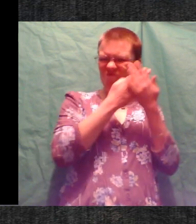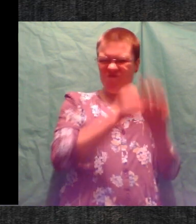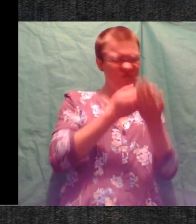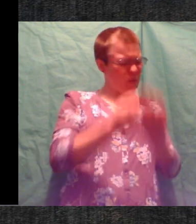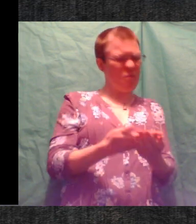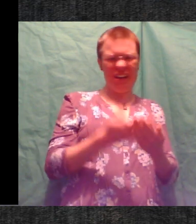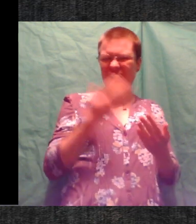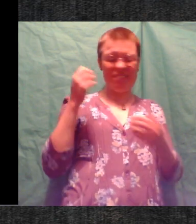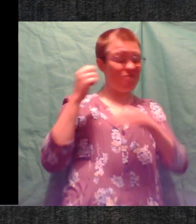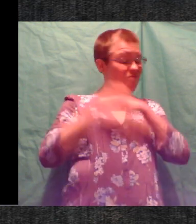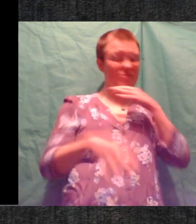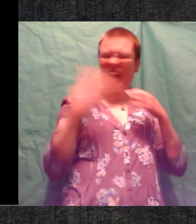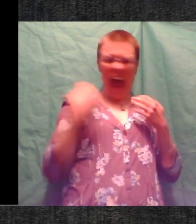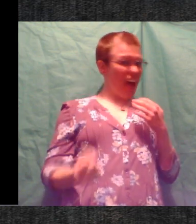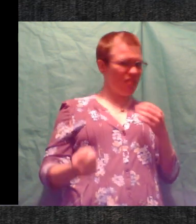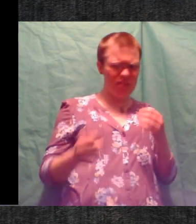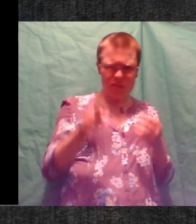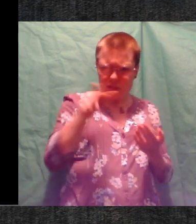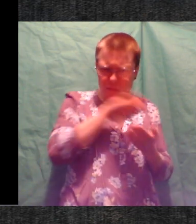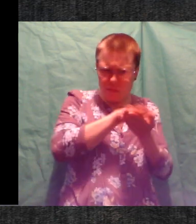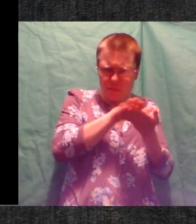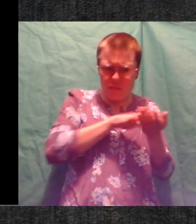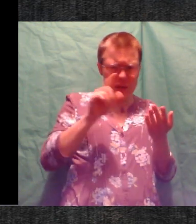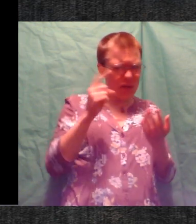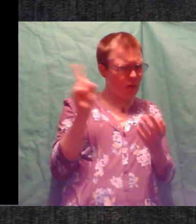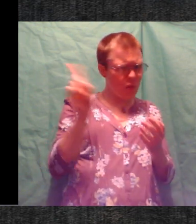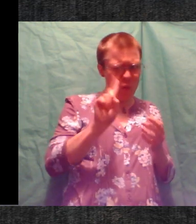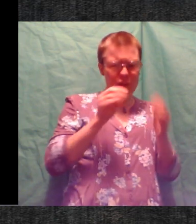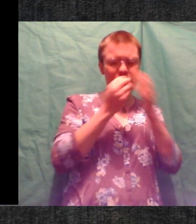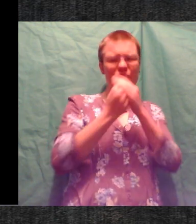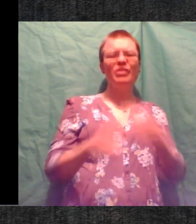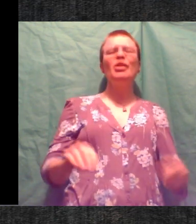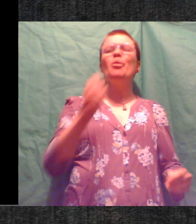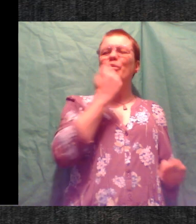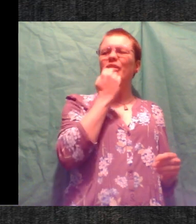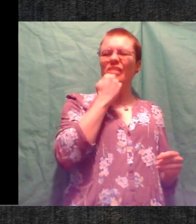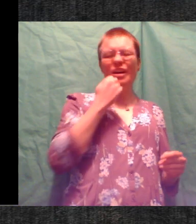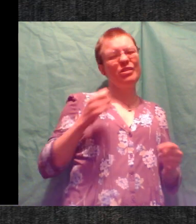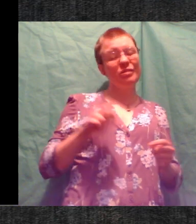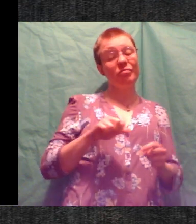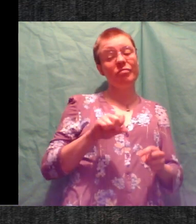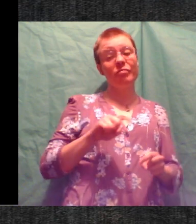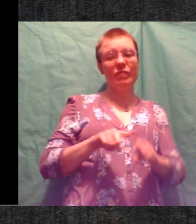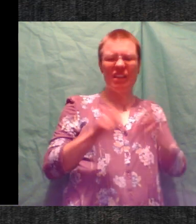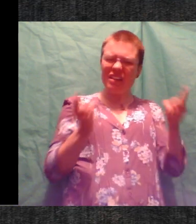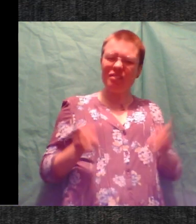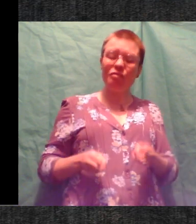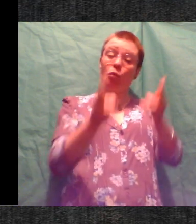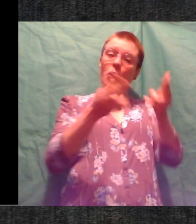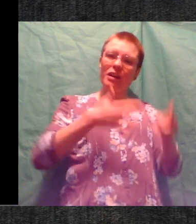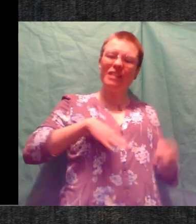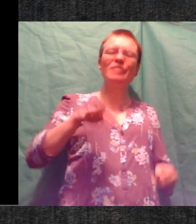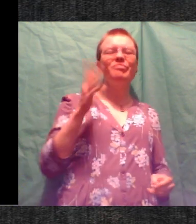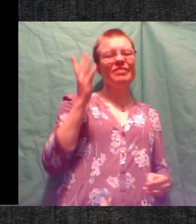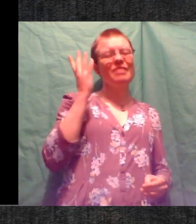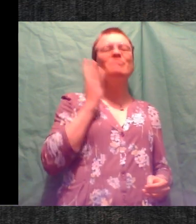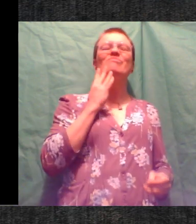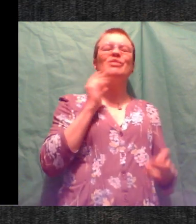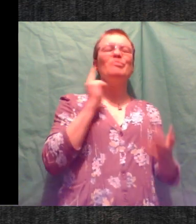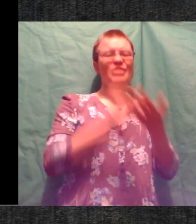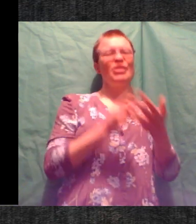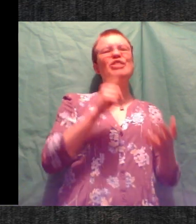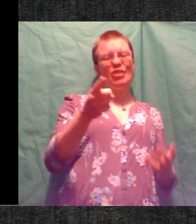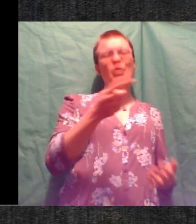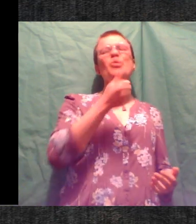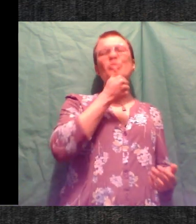the detonation codes, we had to find some other way. That's when we decided you might prove